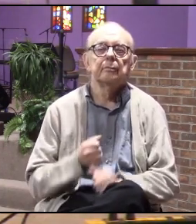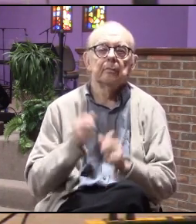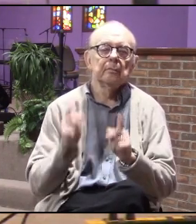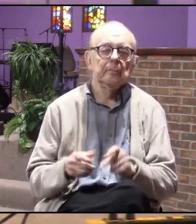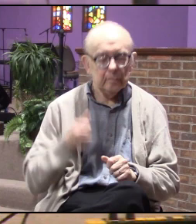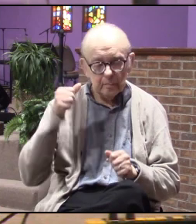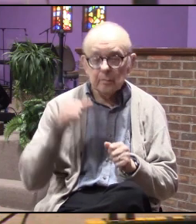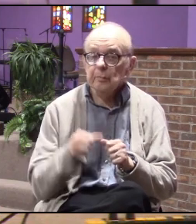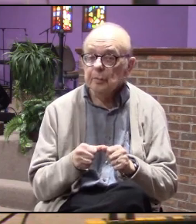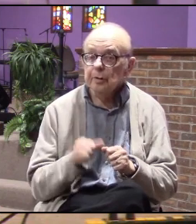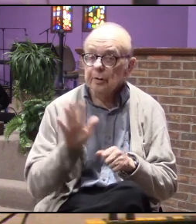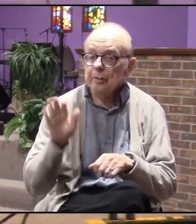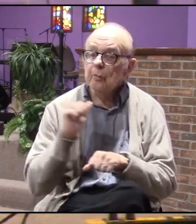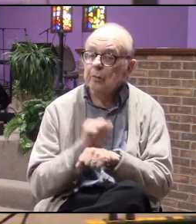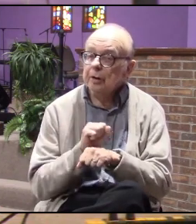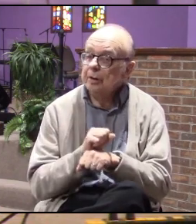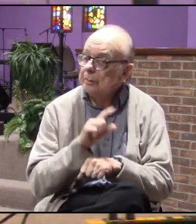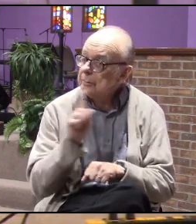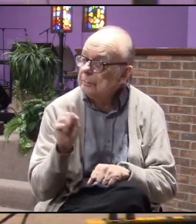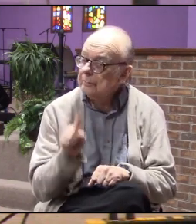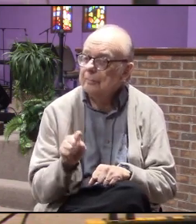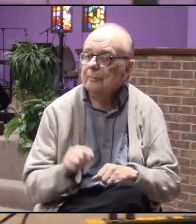everybody remember what their mission is?